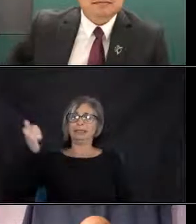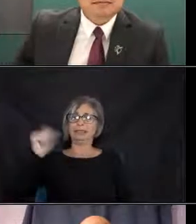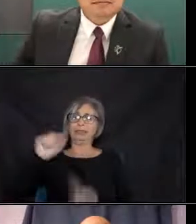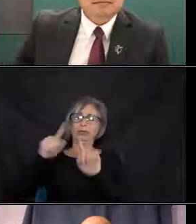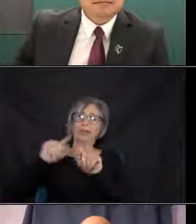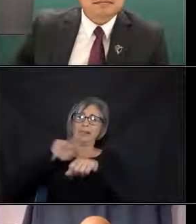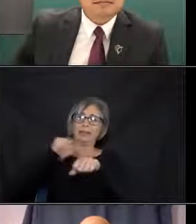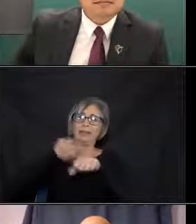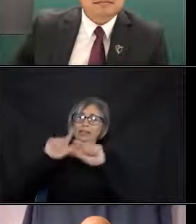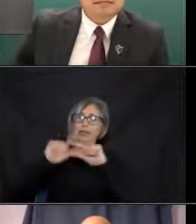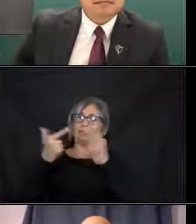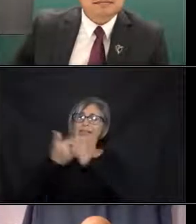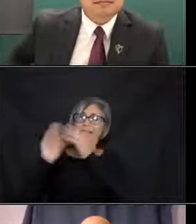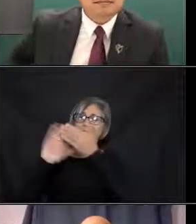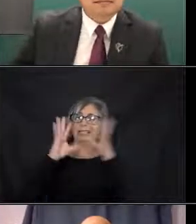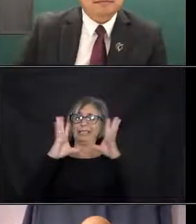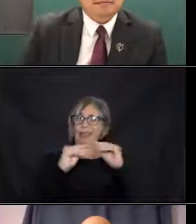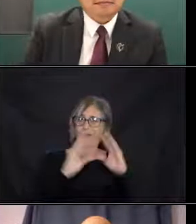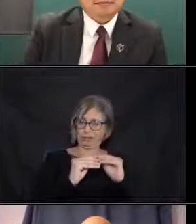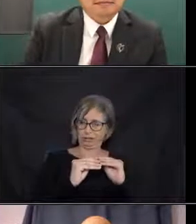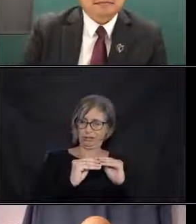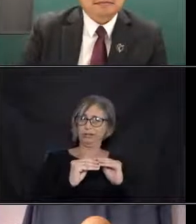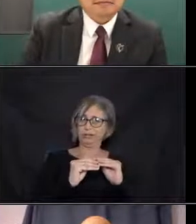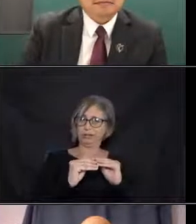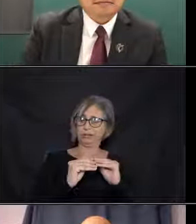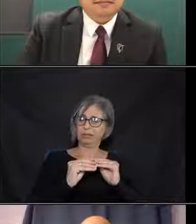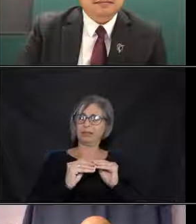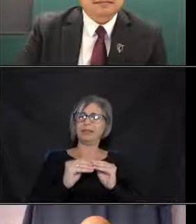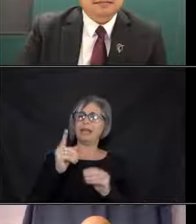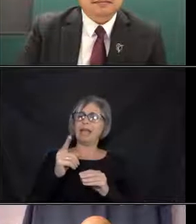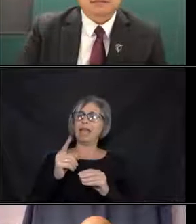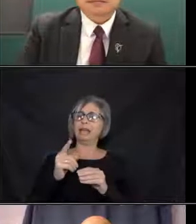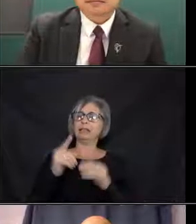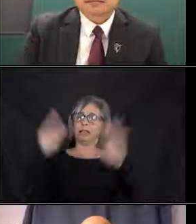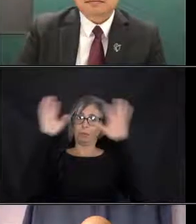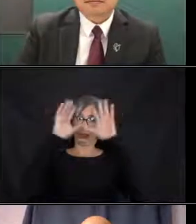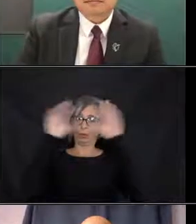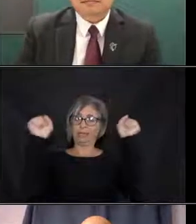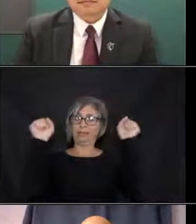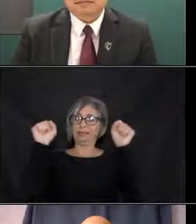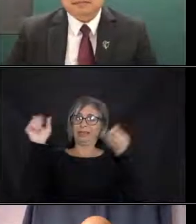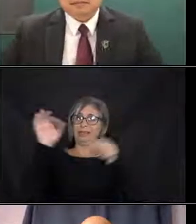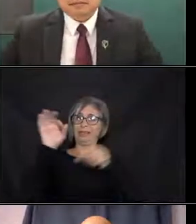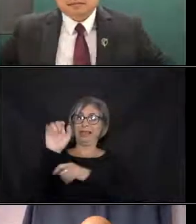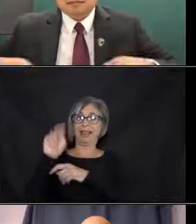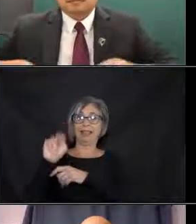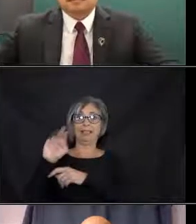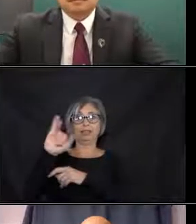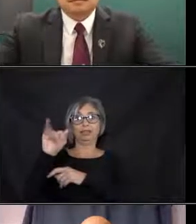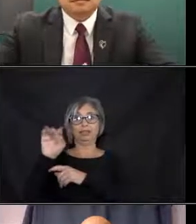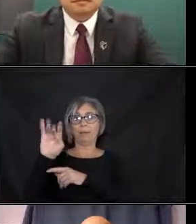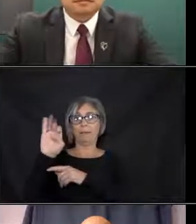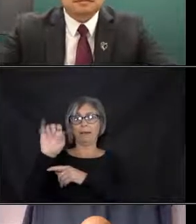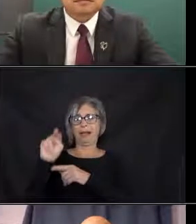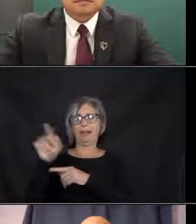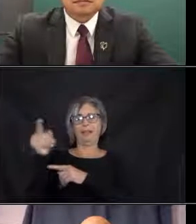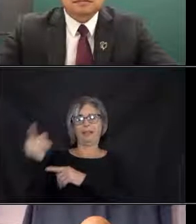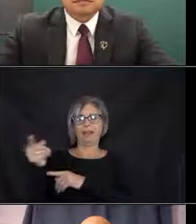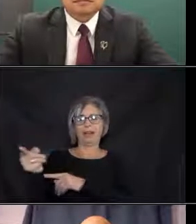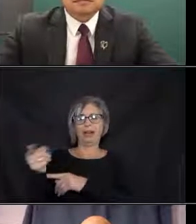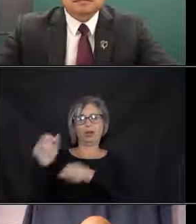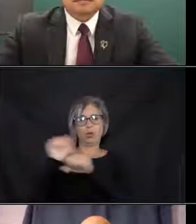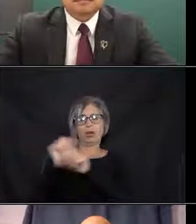virtual conference. They did have President-elect Joe Biden there and his commitment to work